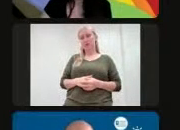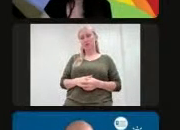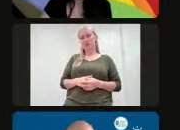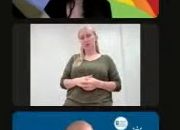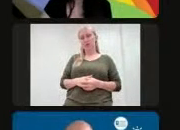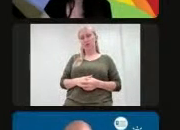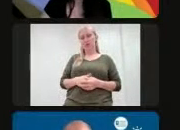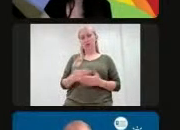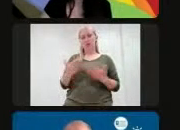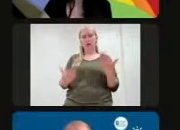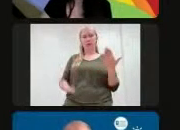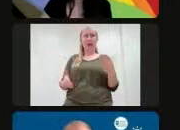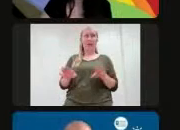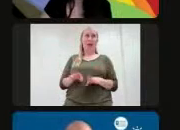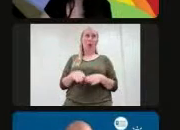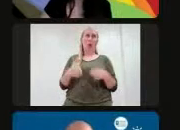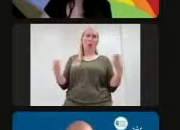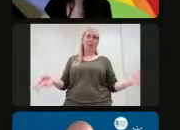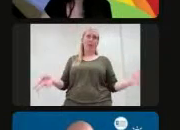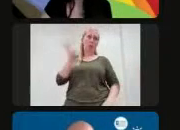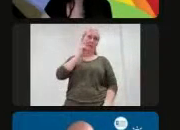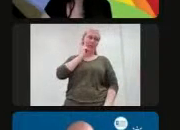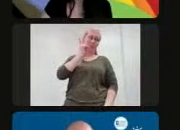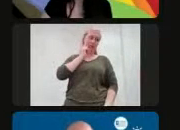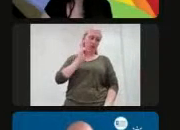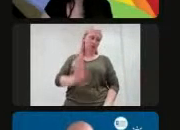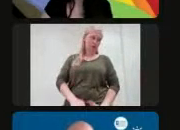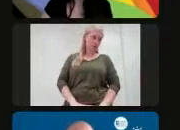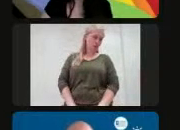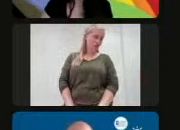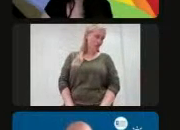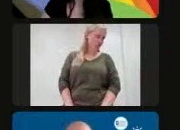I might be open to it. We'll see. Okay.